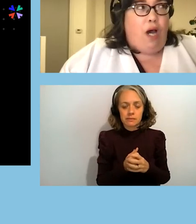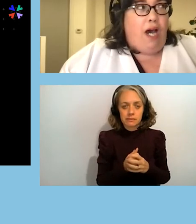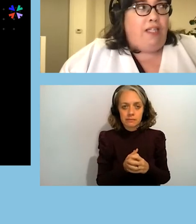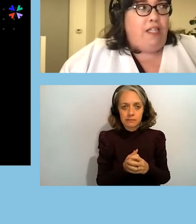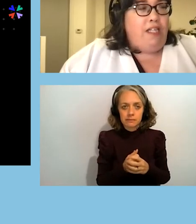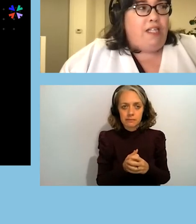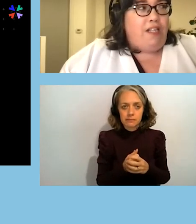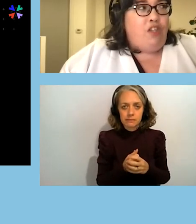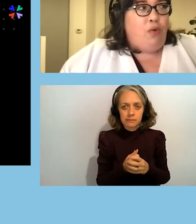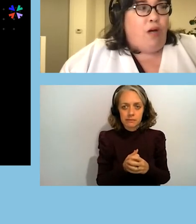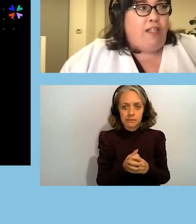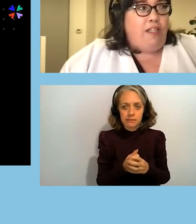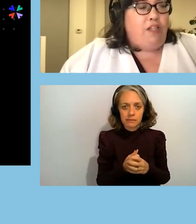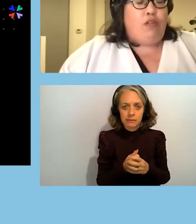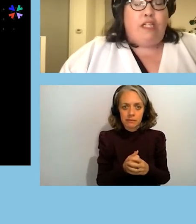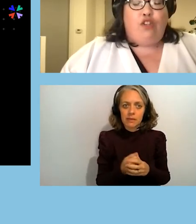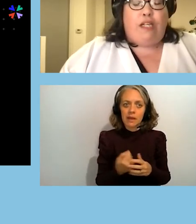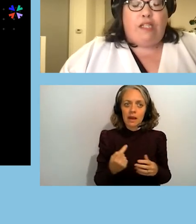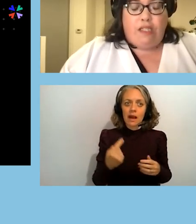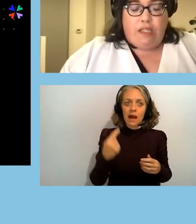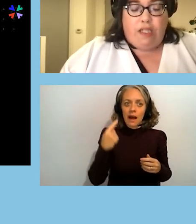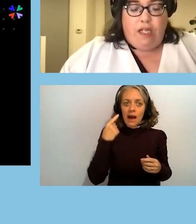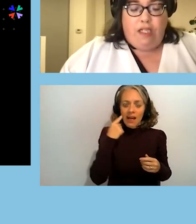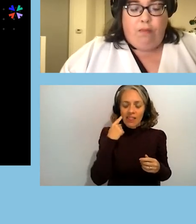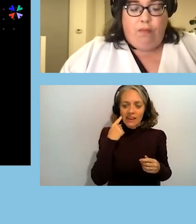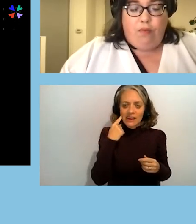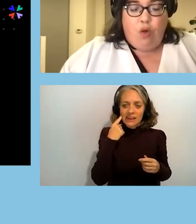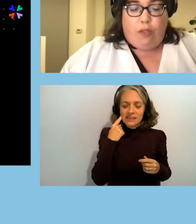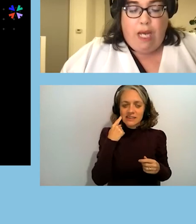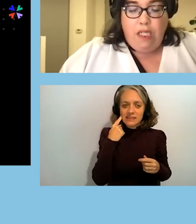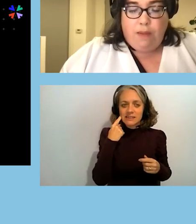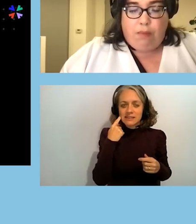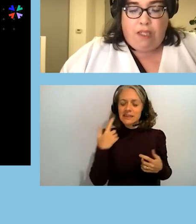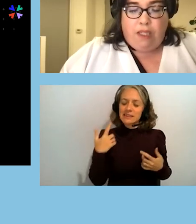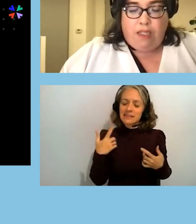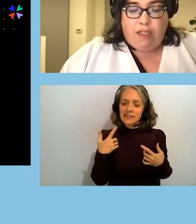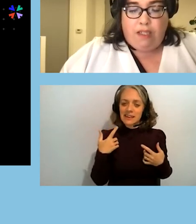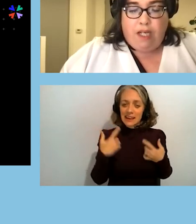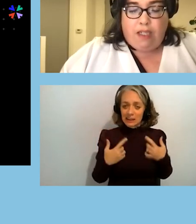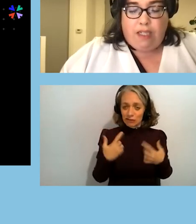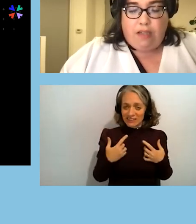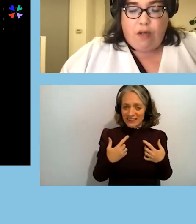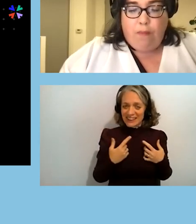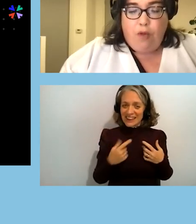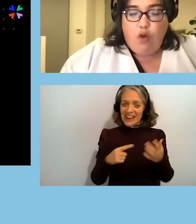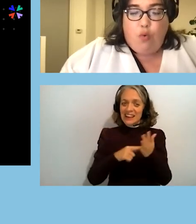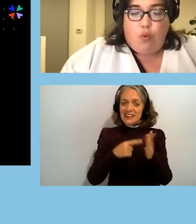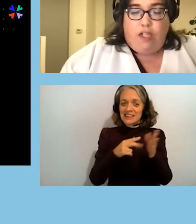So I think, you know, I think it's really interesting that with Tanya being here tonight